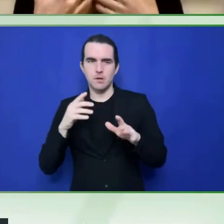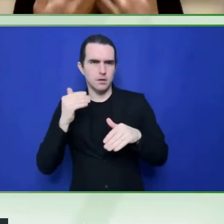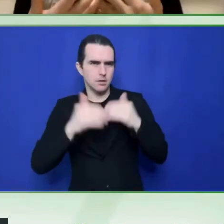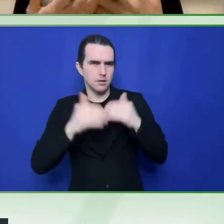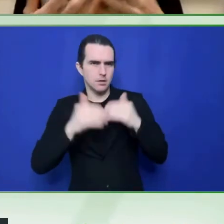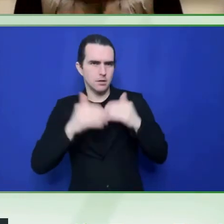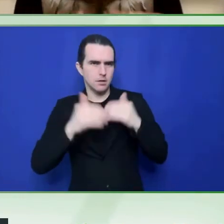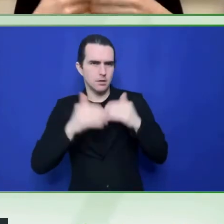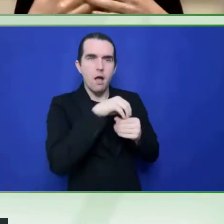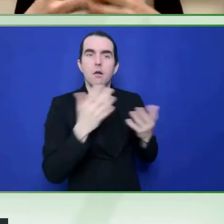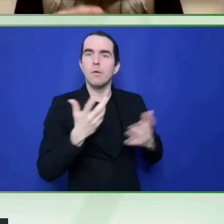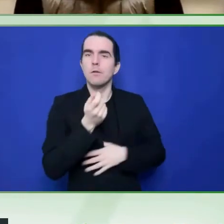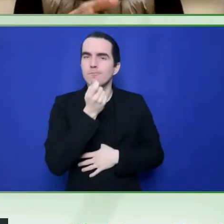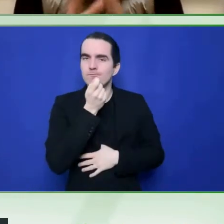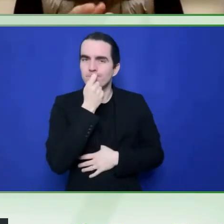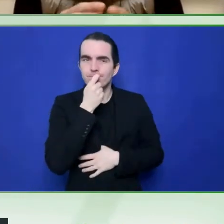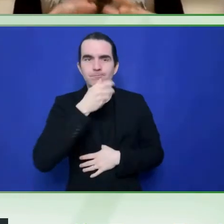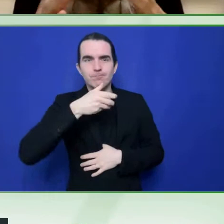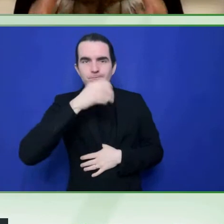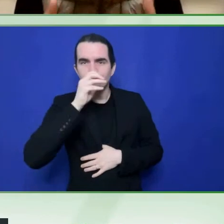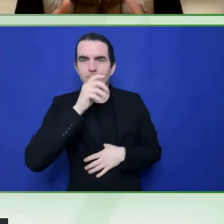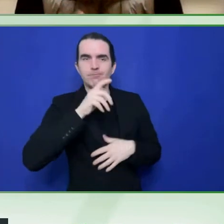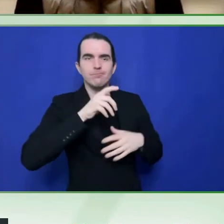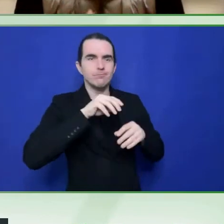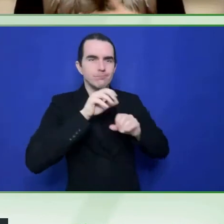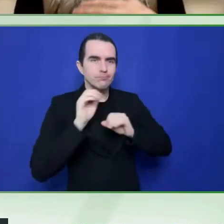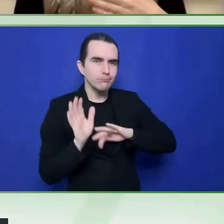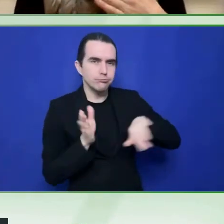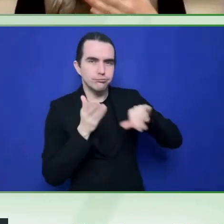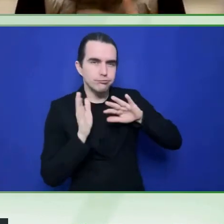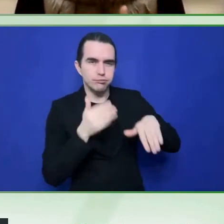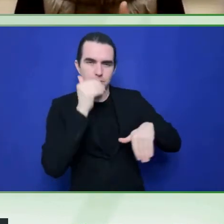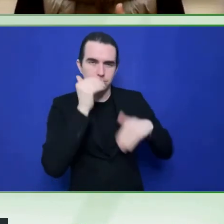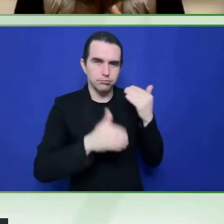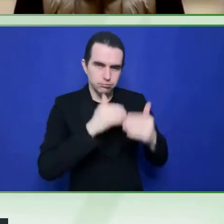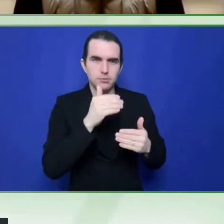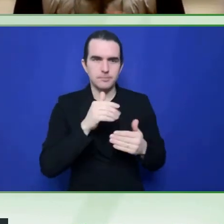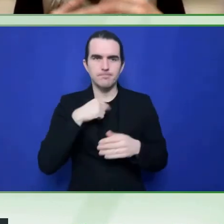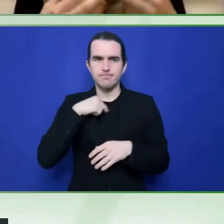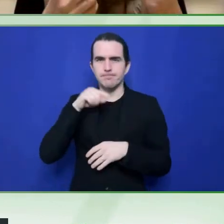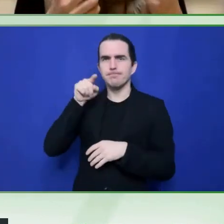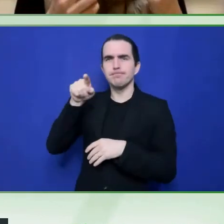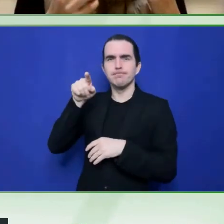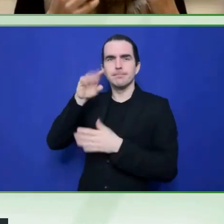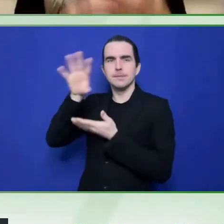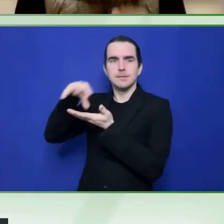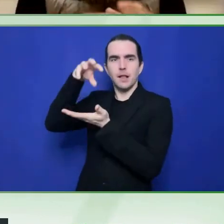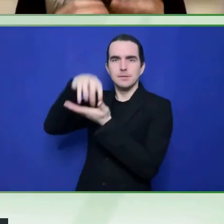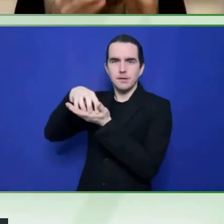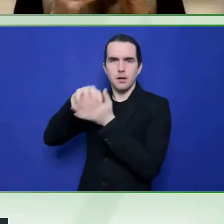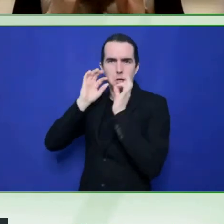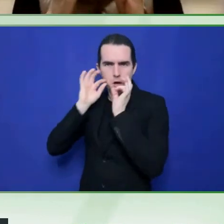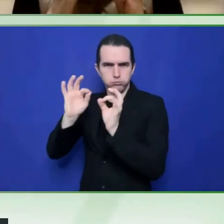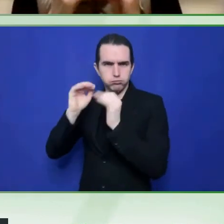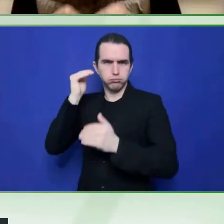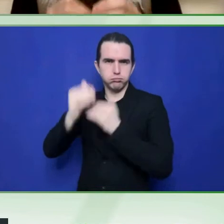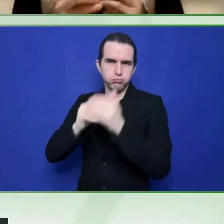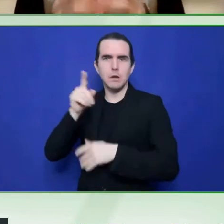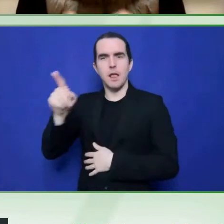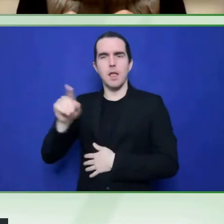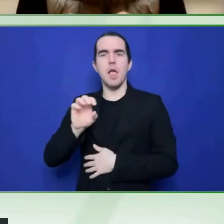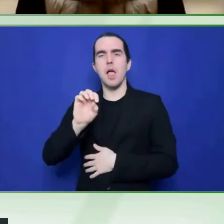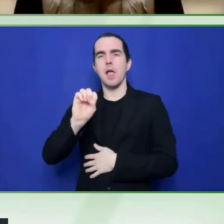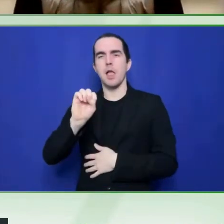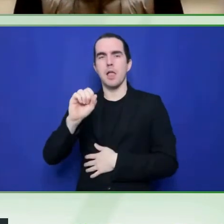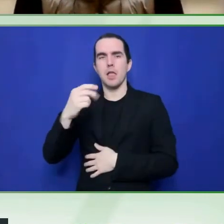act as an agent, so we help them with the establishment, with the design, recruitment of people, training the baristas, training the people with